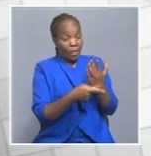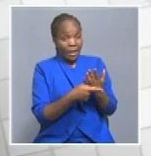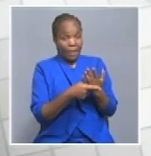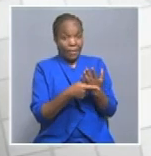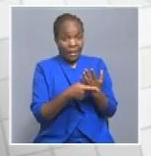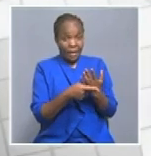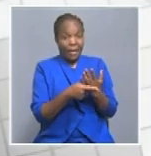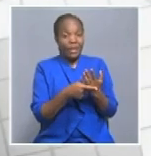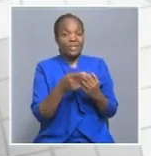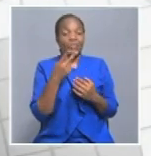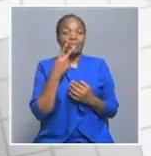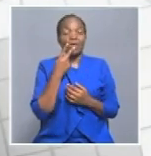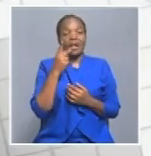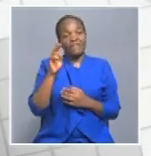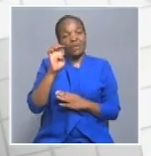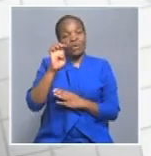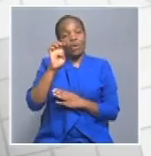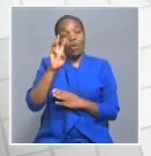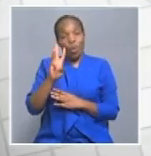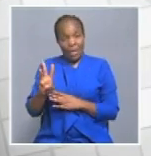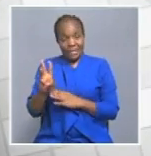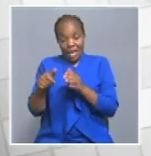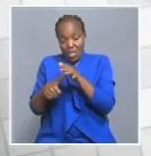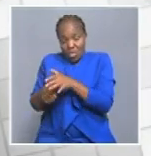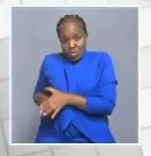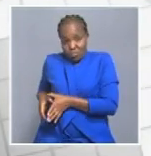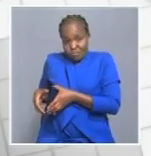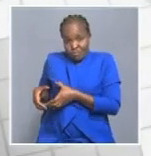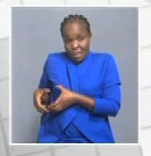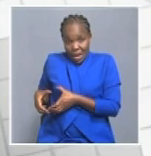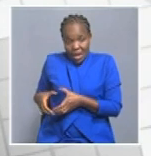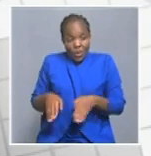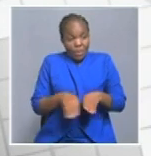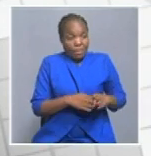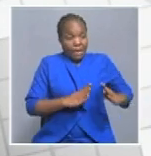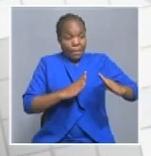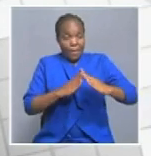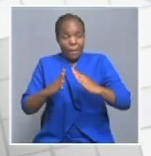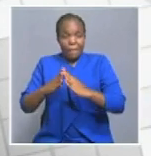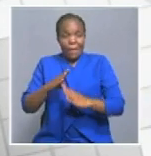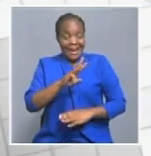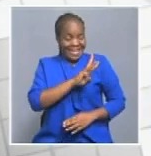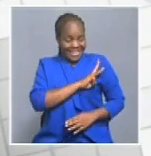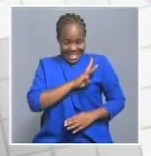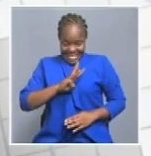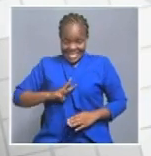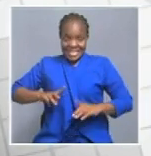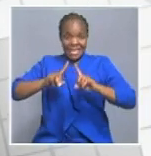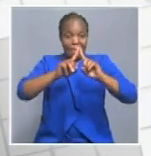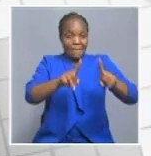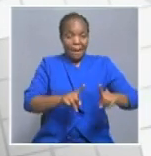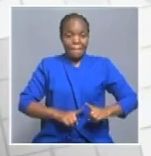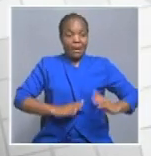for the marginalized communities, we built, so far we've finished about 33